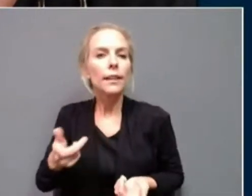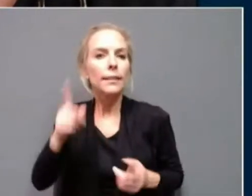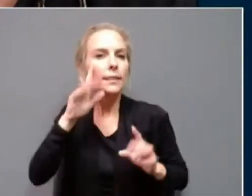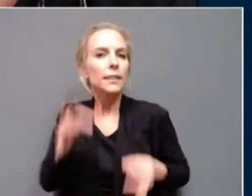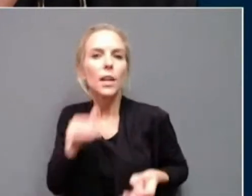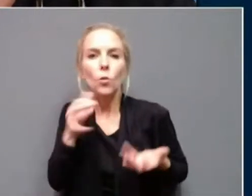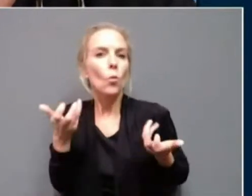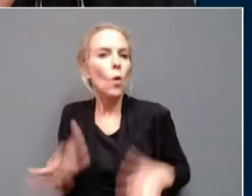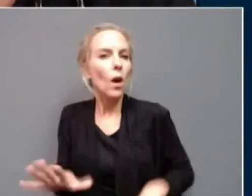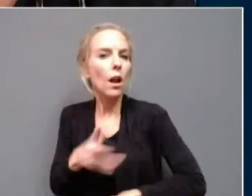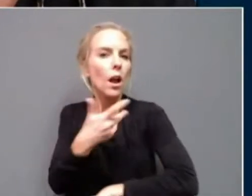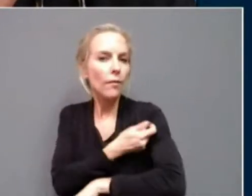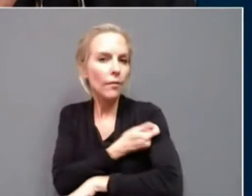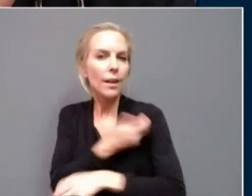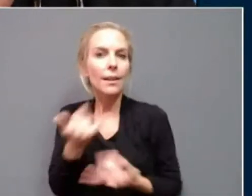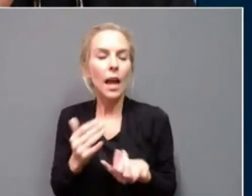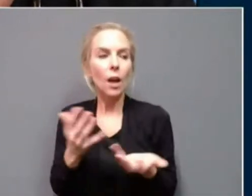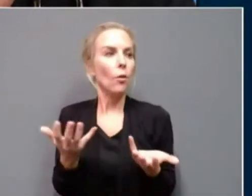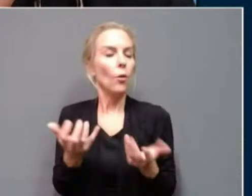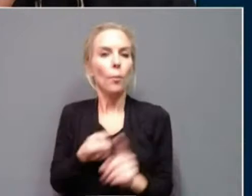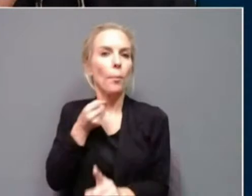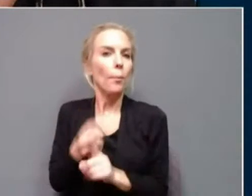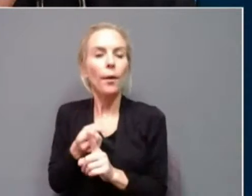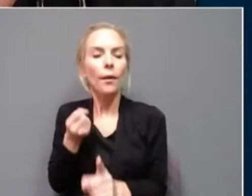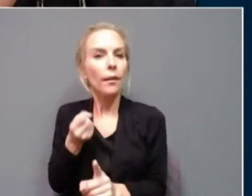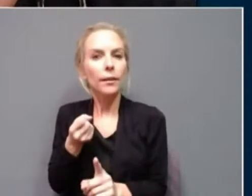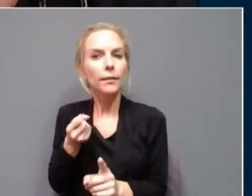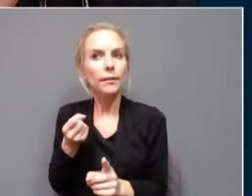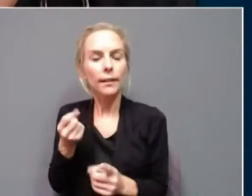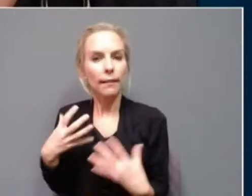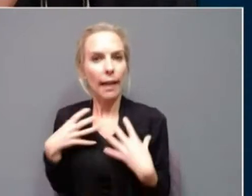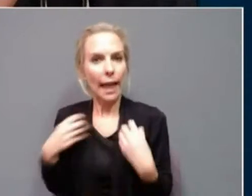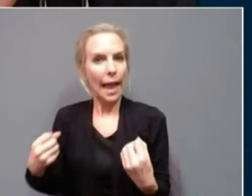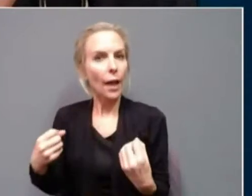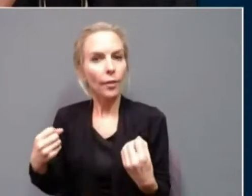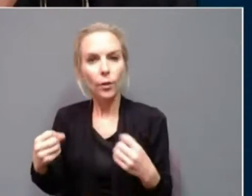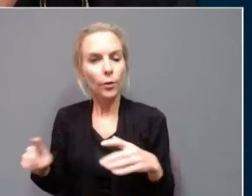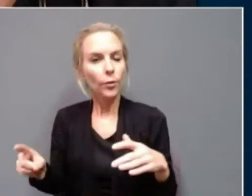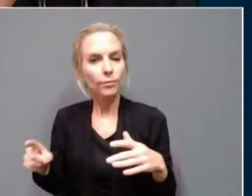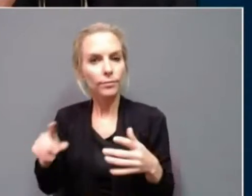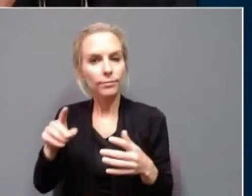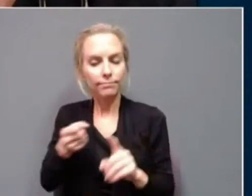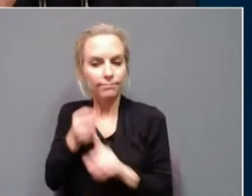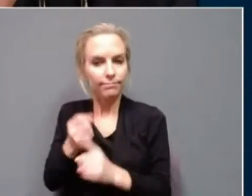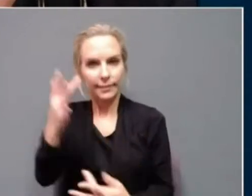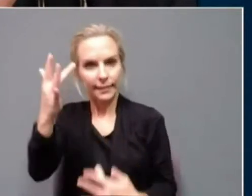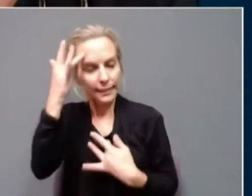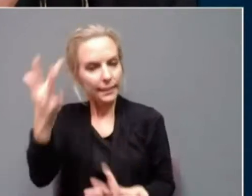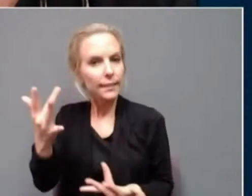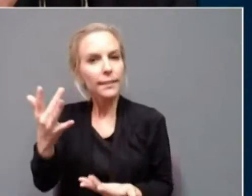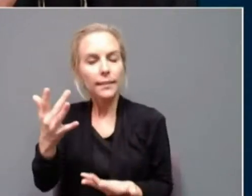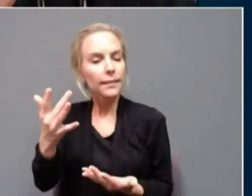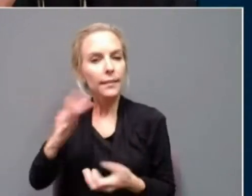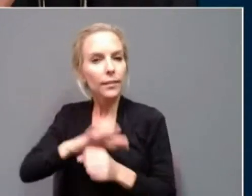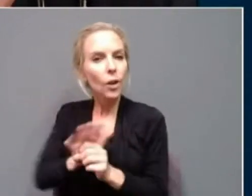dealing with some pretty dire health consequences when it's really too late to implement any changes at that point. So from our